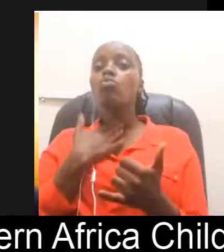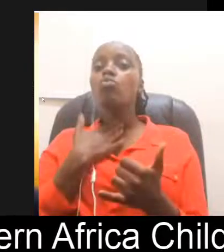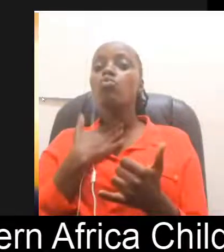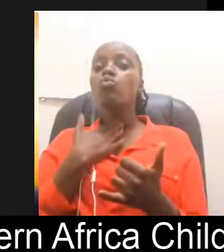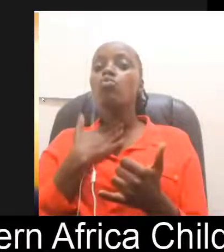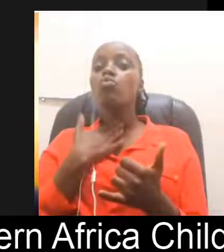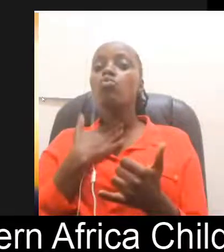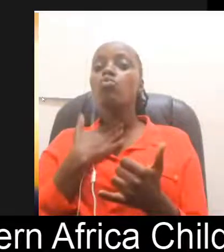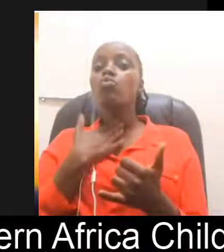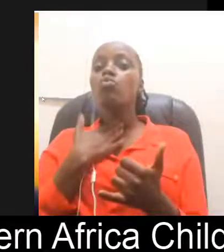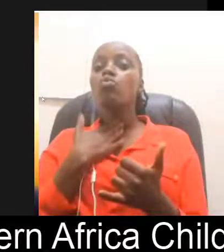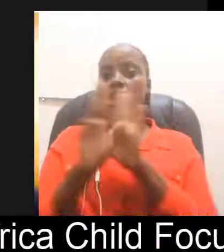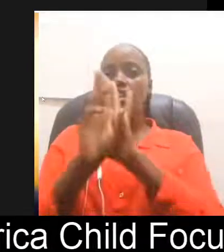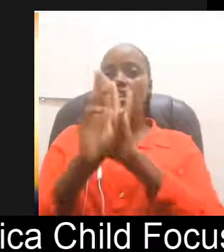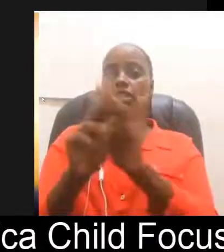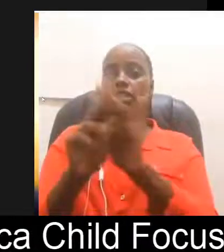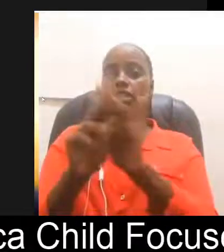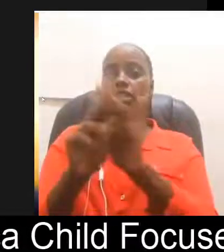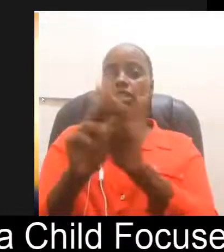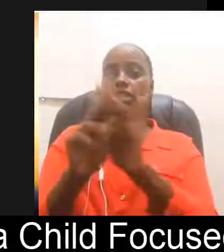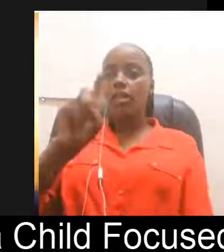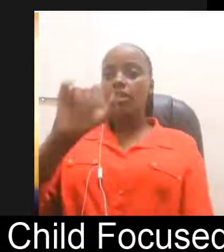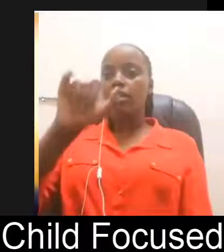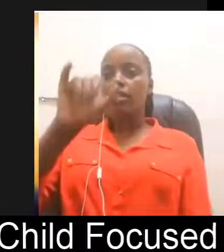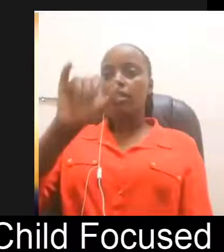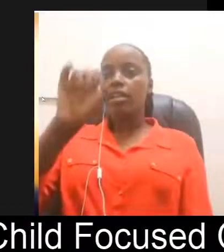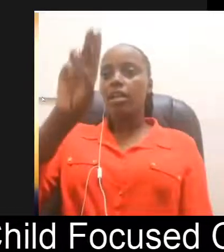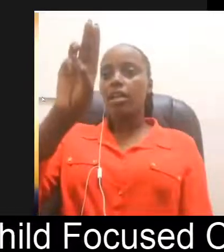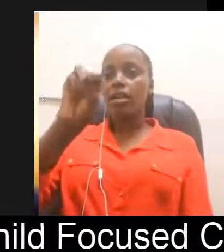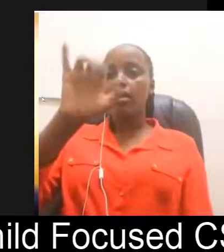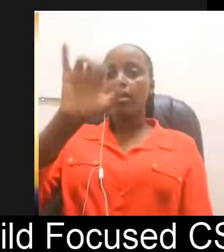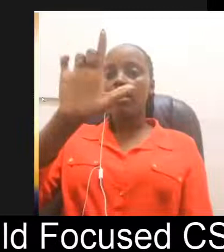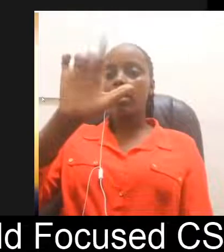Rwanda, Maximilian, if you're available.